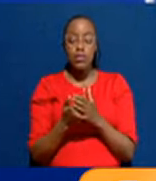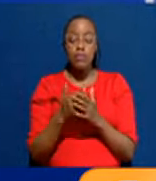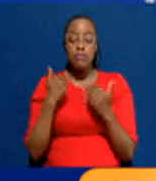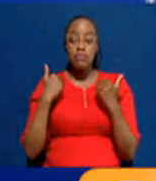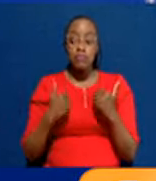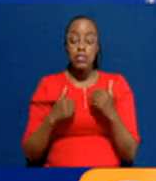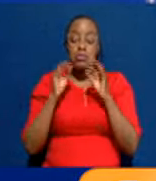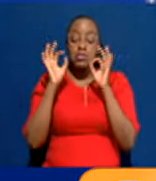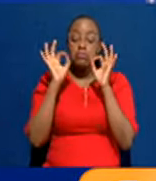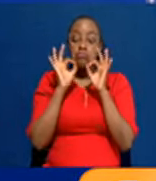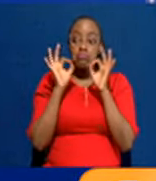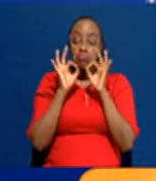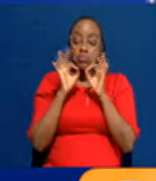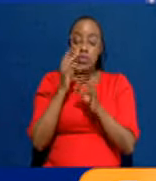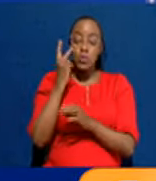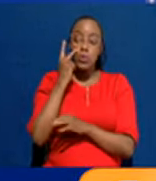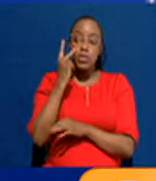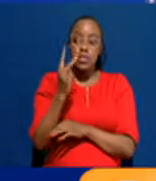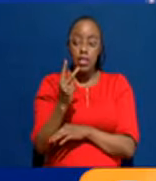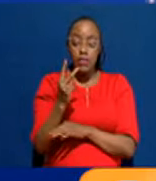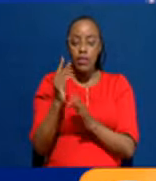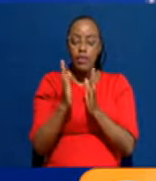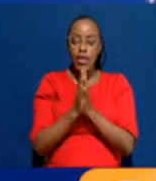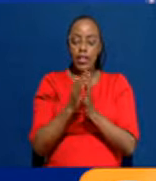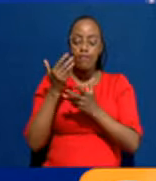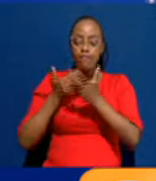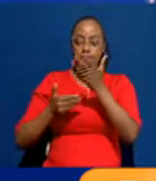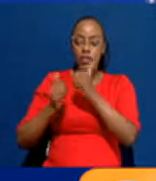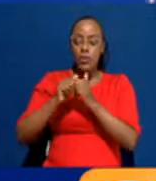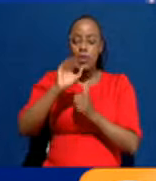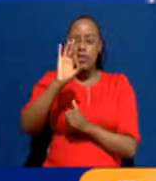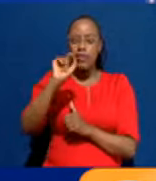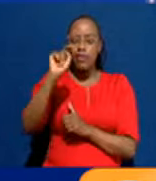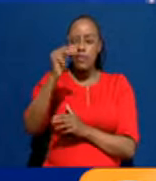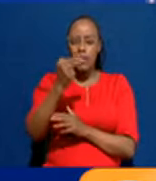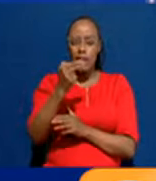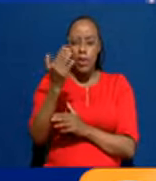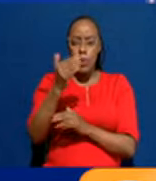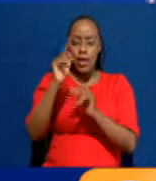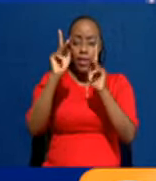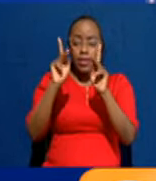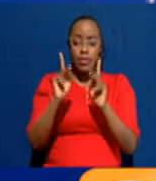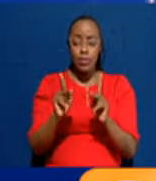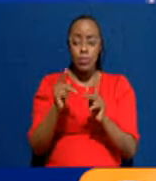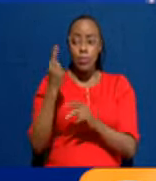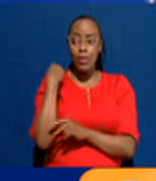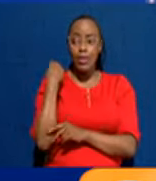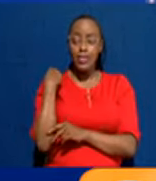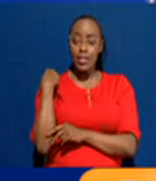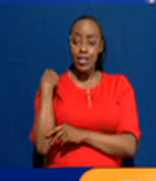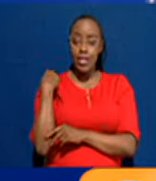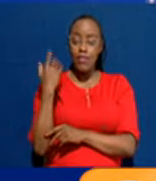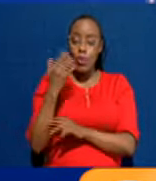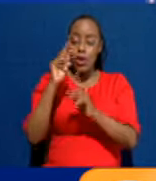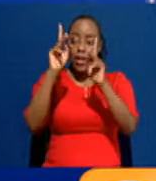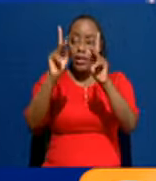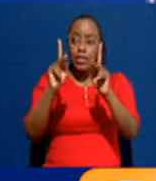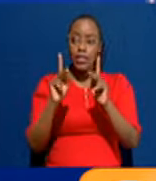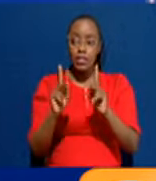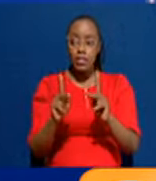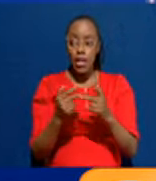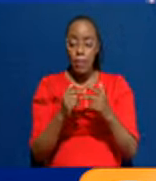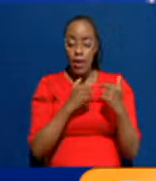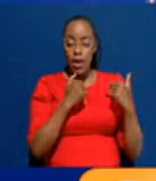I was mesmerized to see and interact with Faith Kipyegon in Kisumu yesterday at the Kisumu Heart